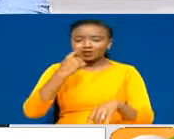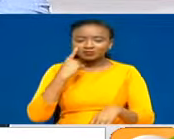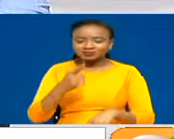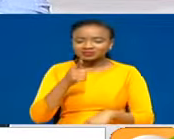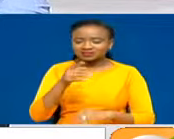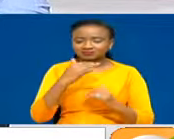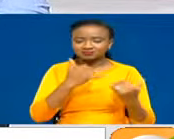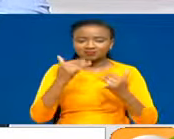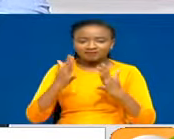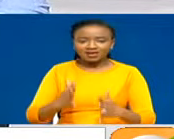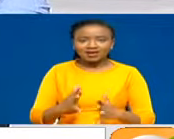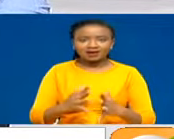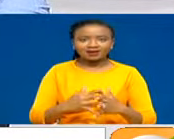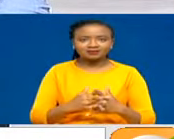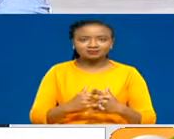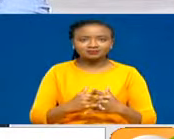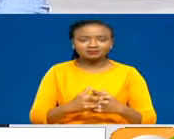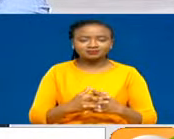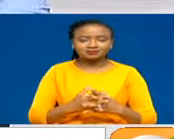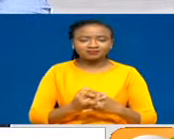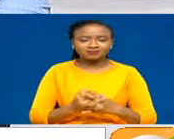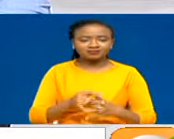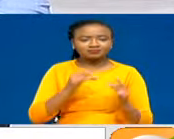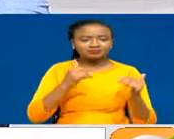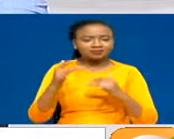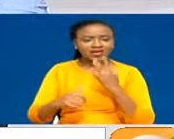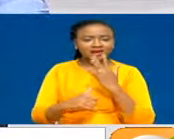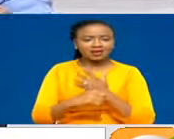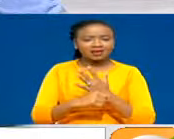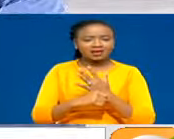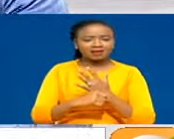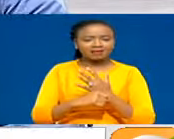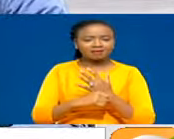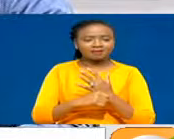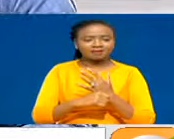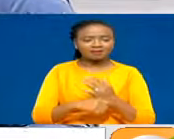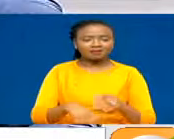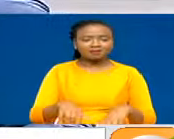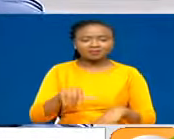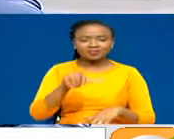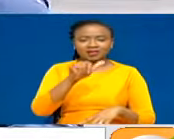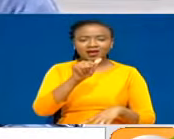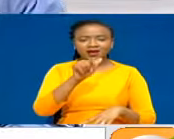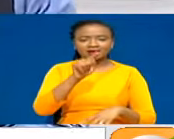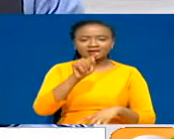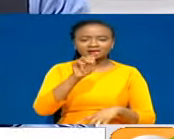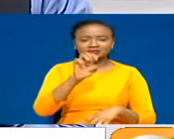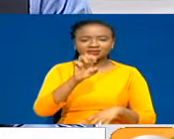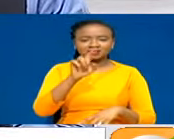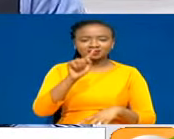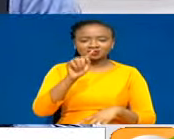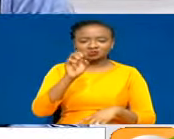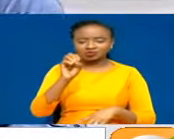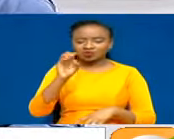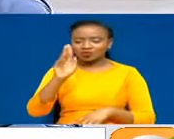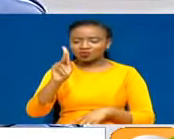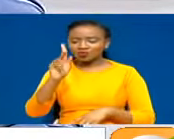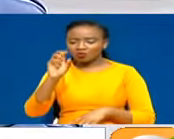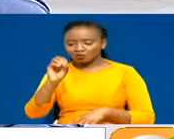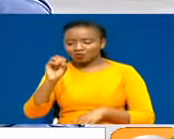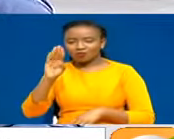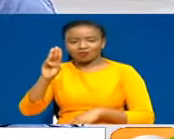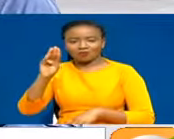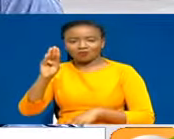like the one they call the Greek Freak, Giannis Antetokounmpo, voted the